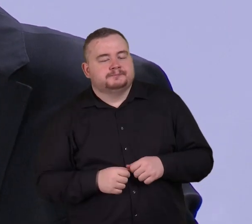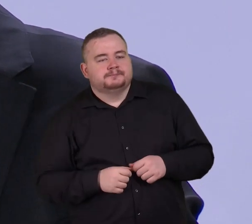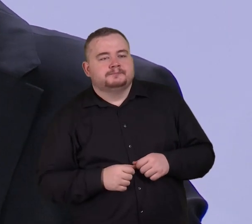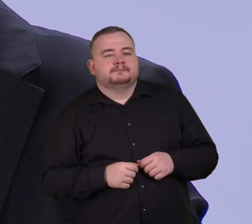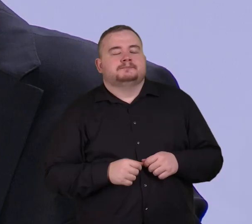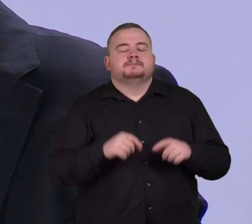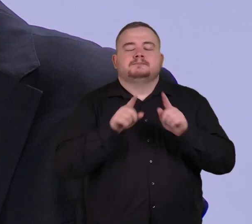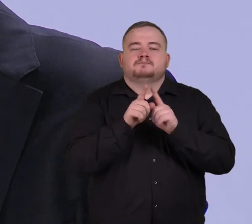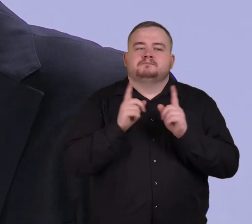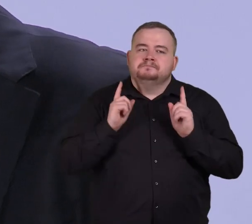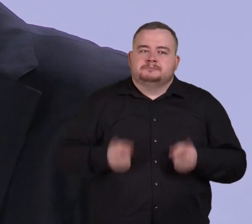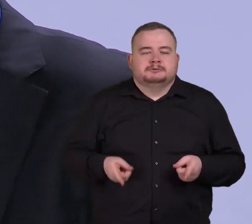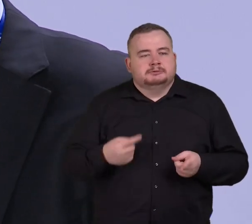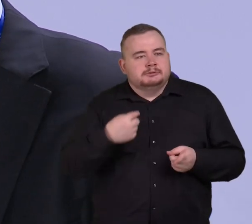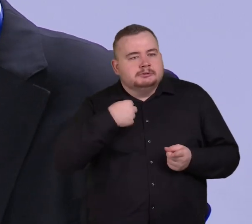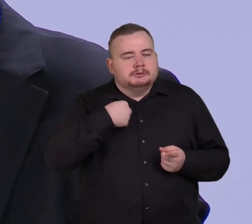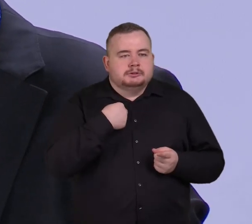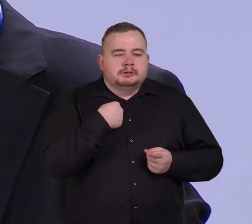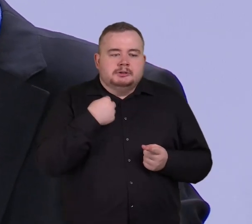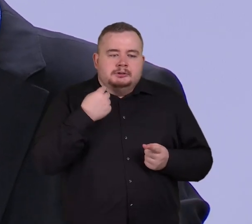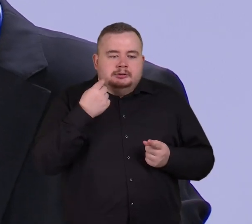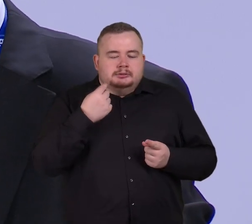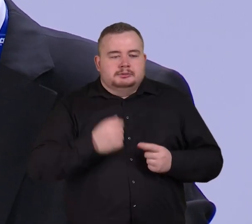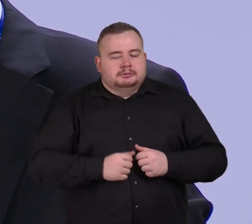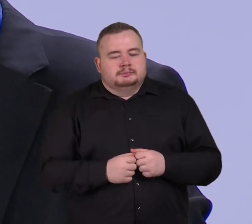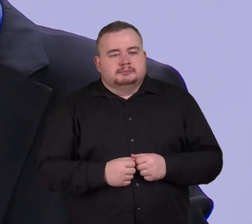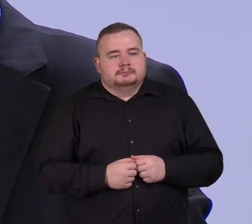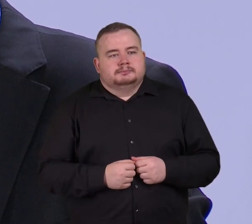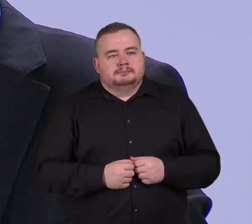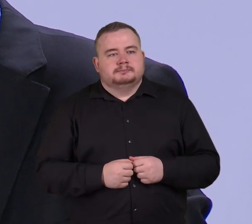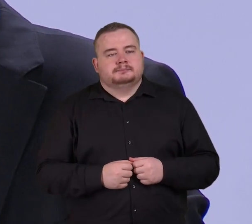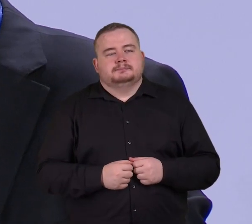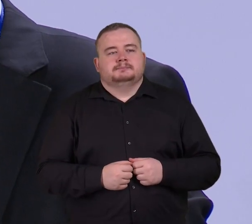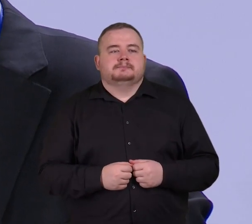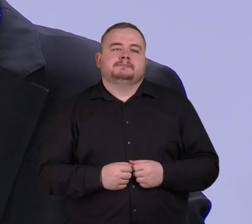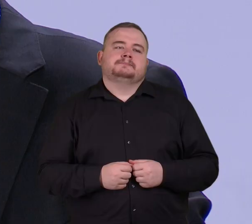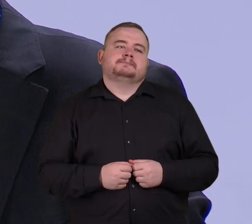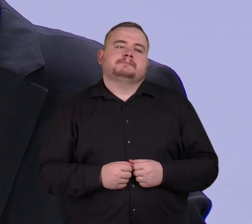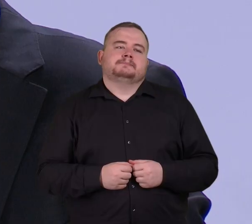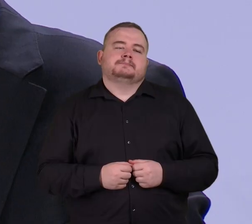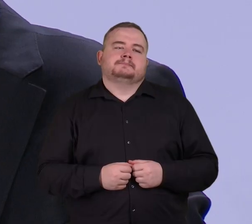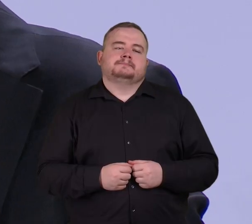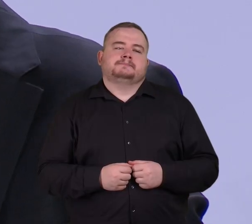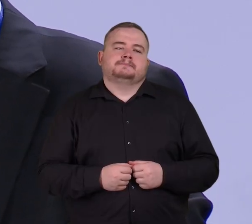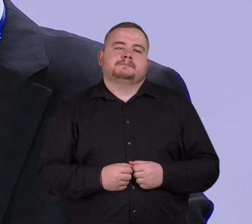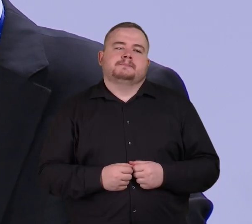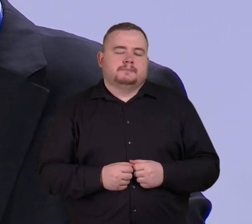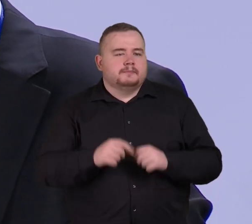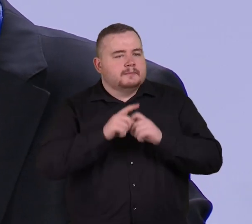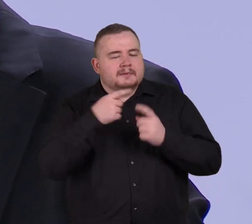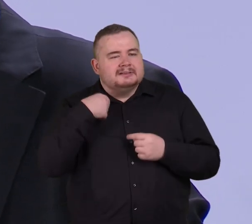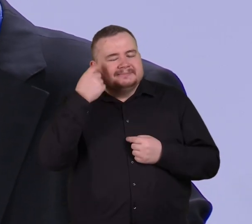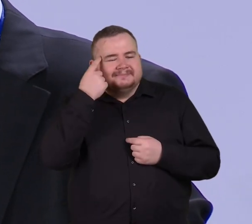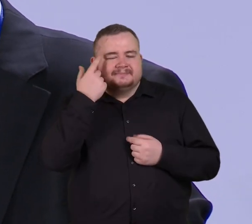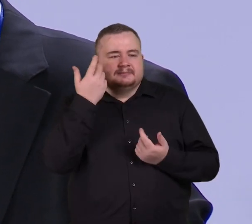felt hundreds of specific targets and hundreds of indicators